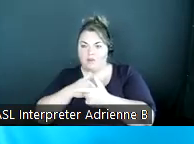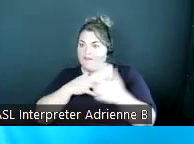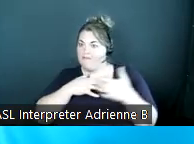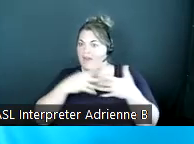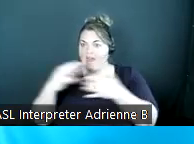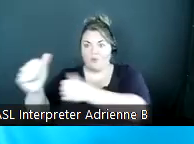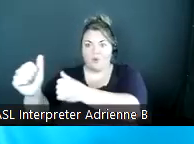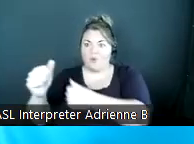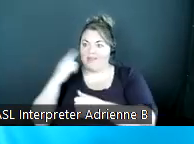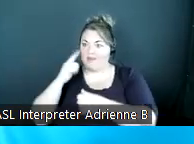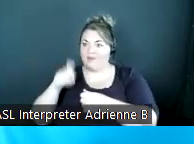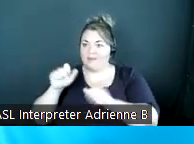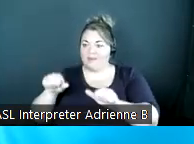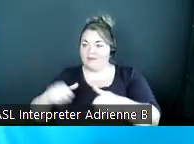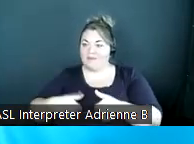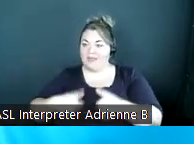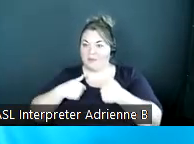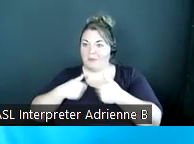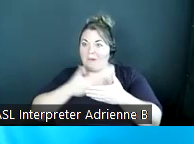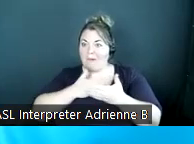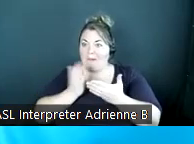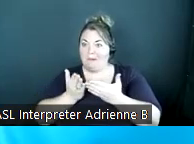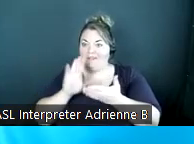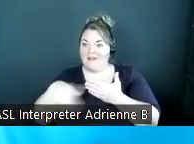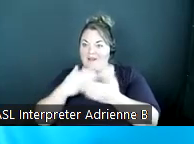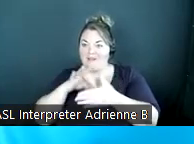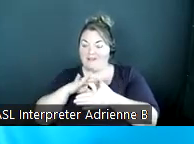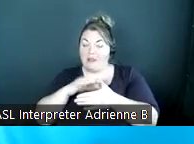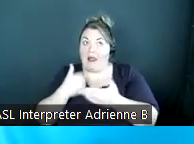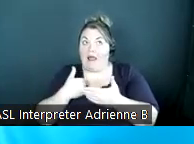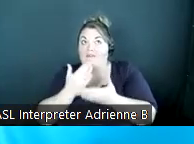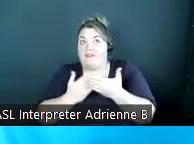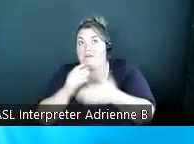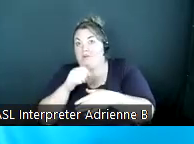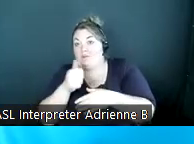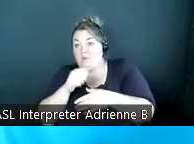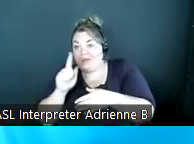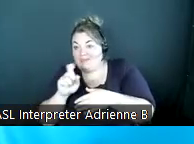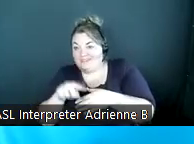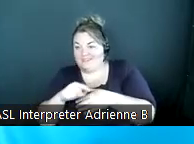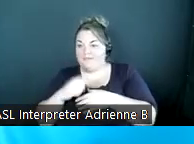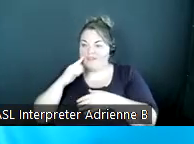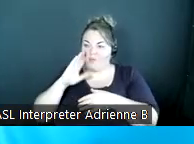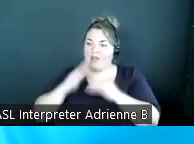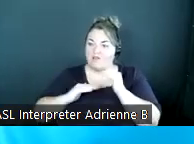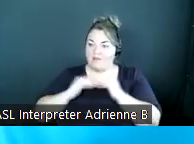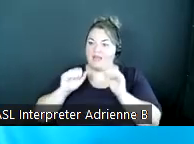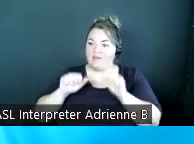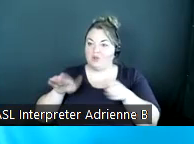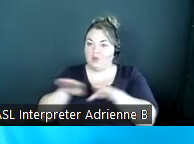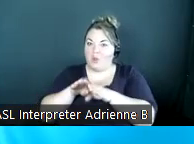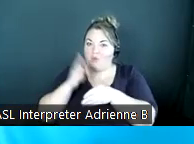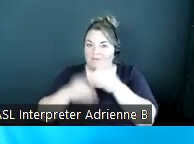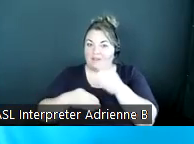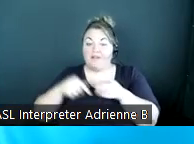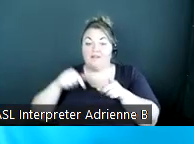It looks like we should be able to make it through our content. And of course, have some time for questions. Go ahead. Yes, I think we will comfortably be able to close the book here.